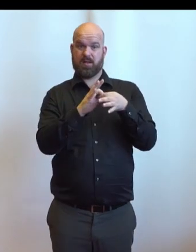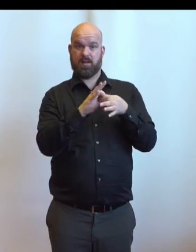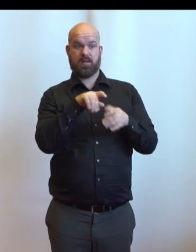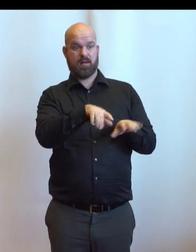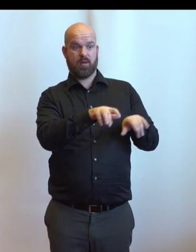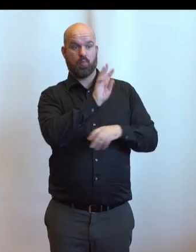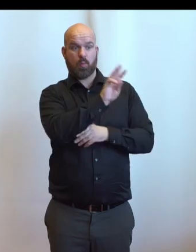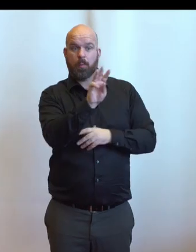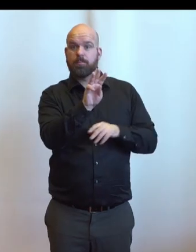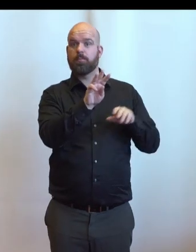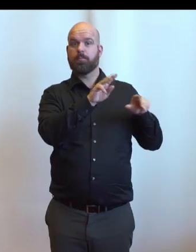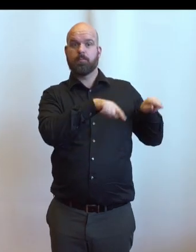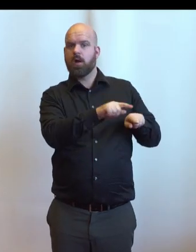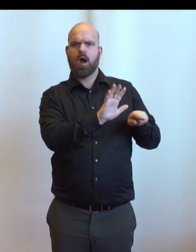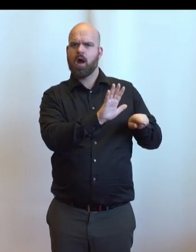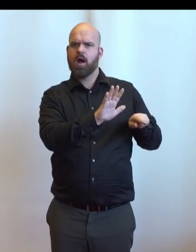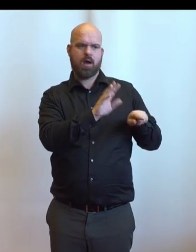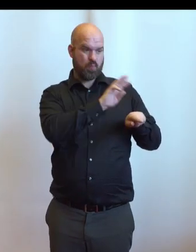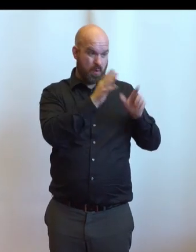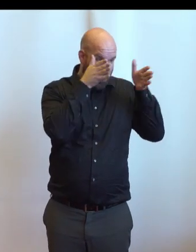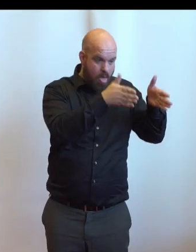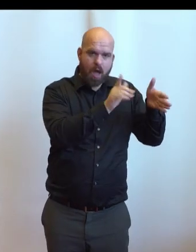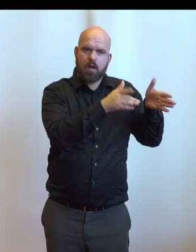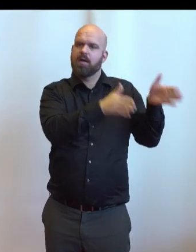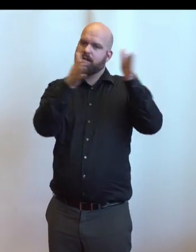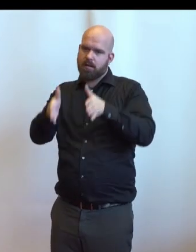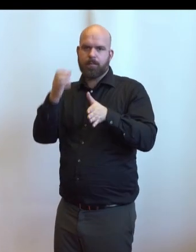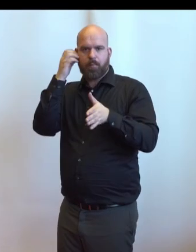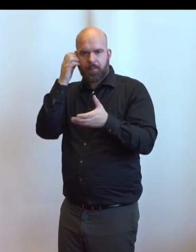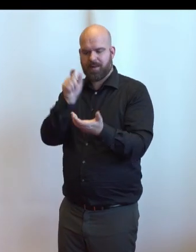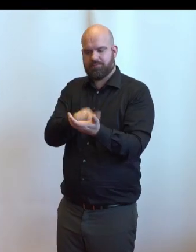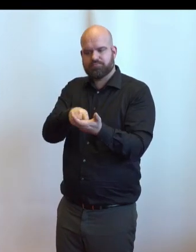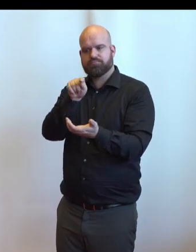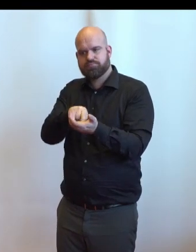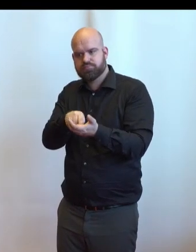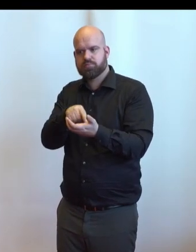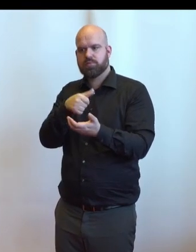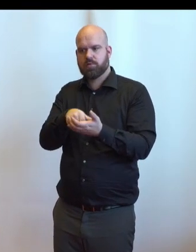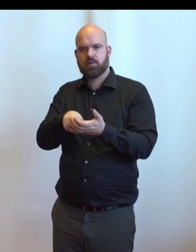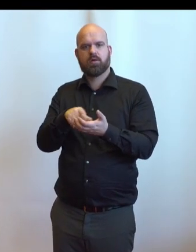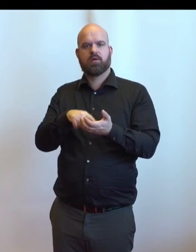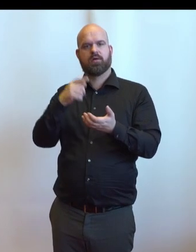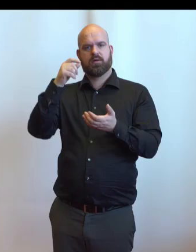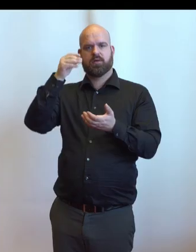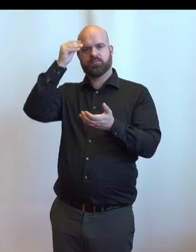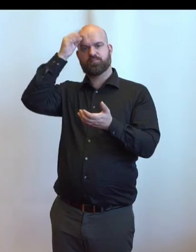etc. And recently, IBM collaborated with the University of West Virginia in the